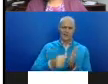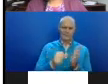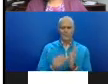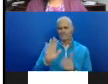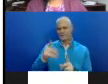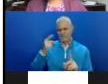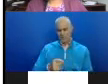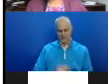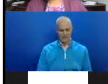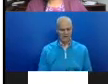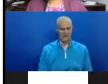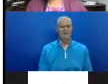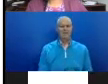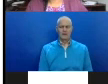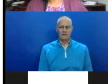to. And